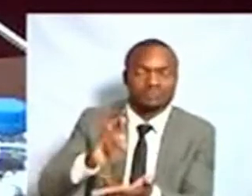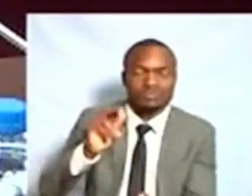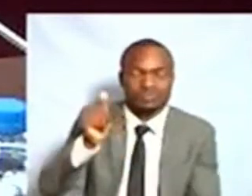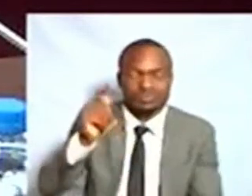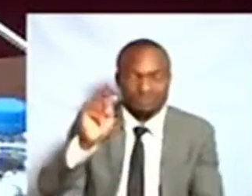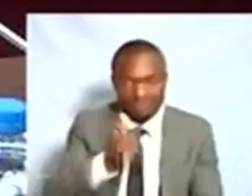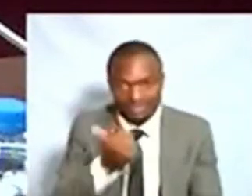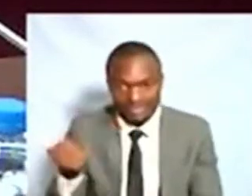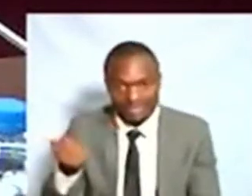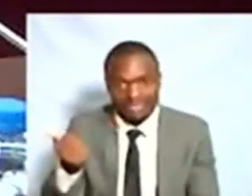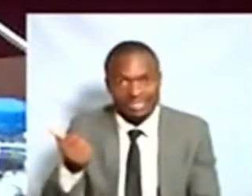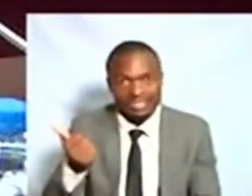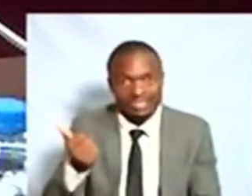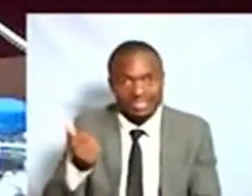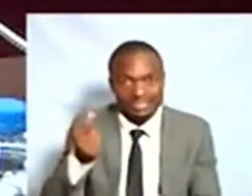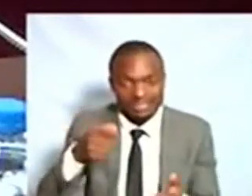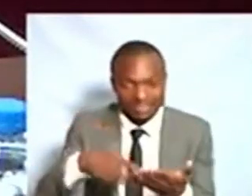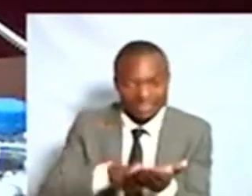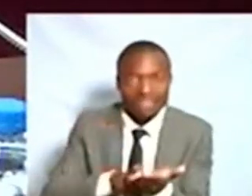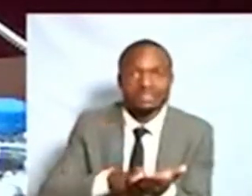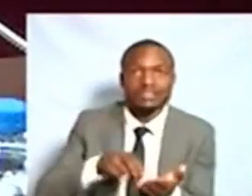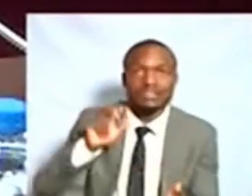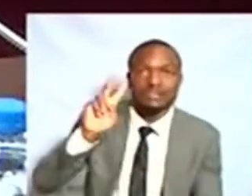receipts, under collection of